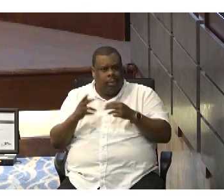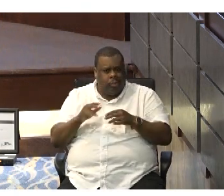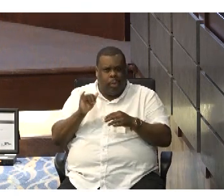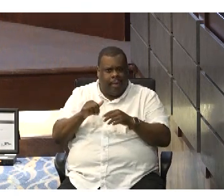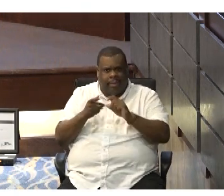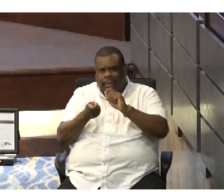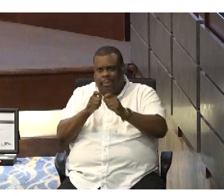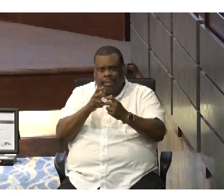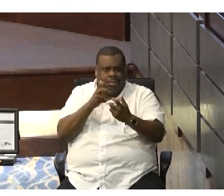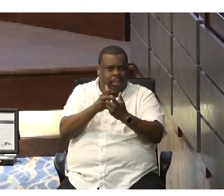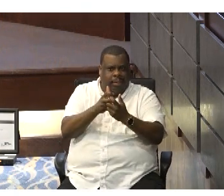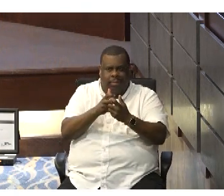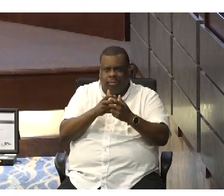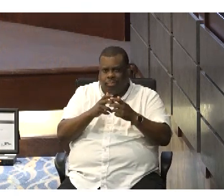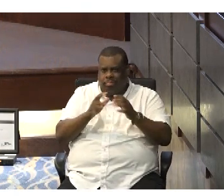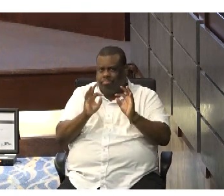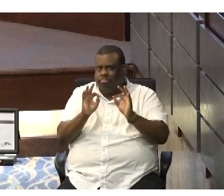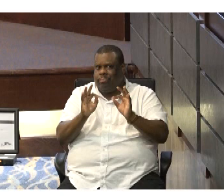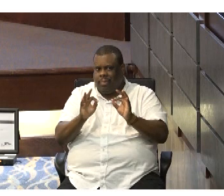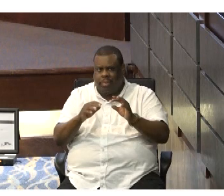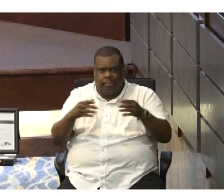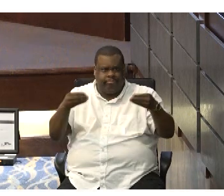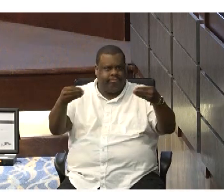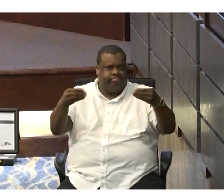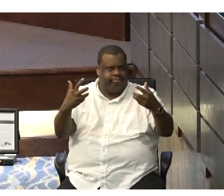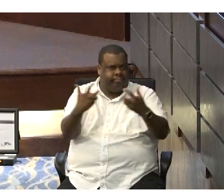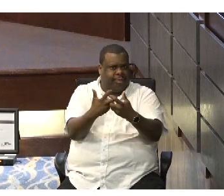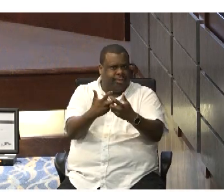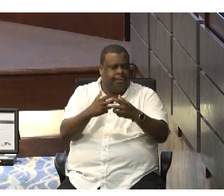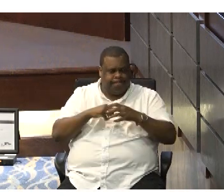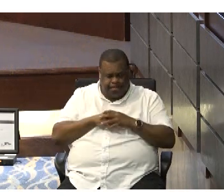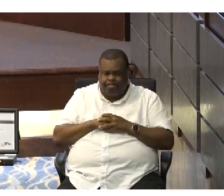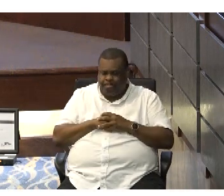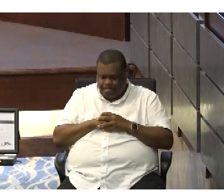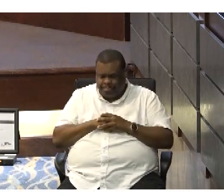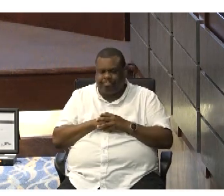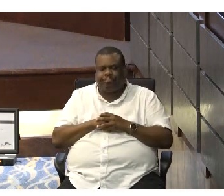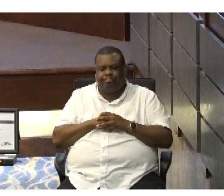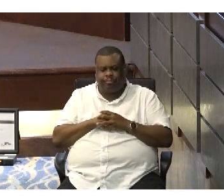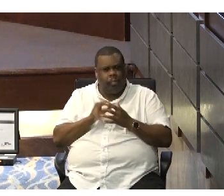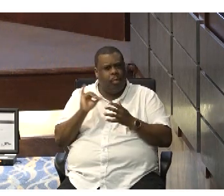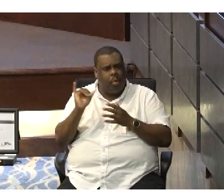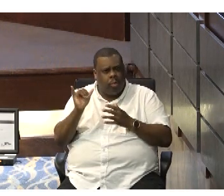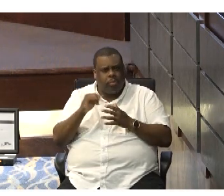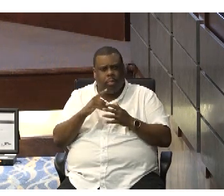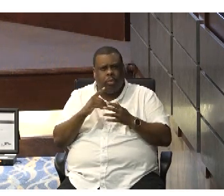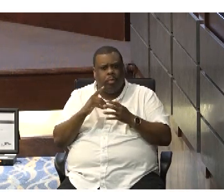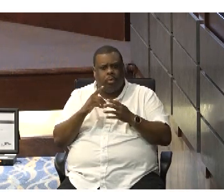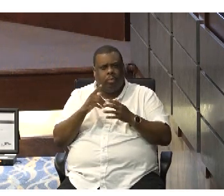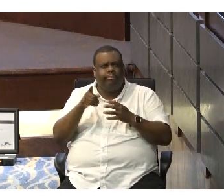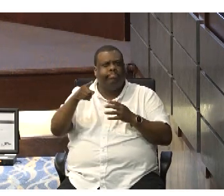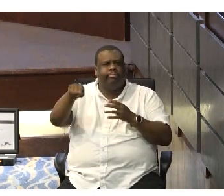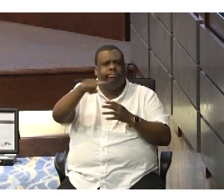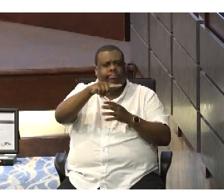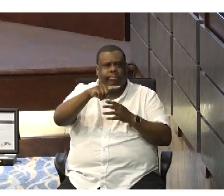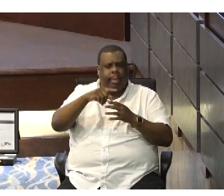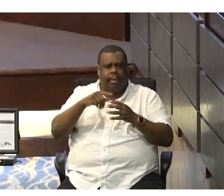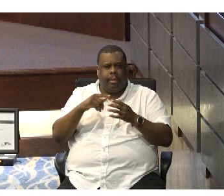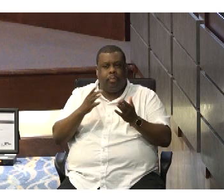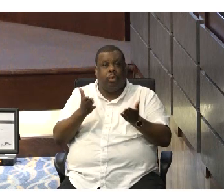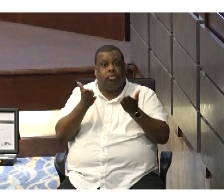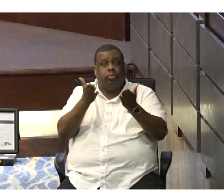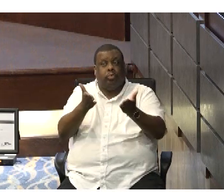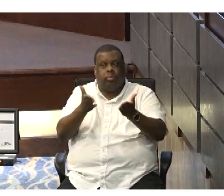talking about apples and apples when we go back. And we'd like to follow up and go back with all of those comments in the resolution and have